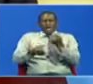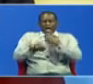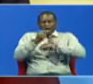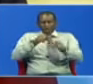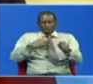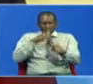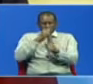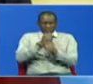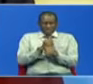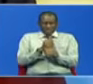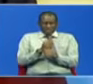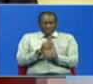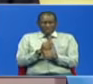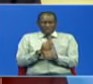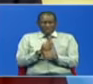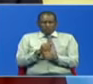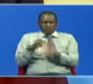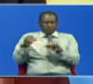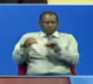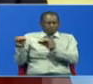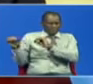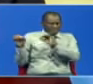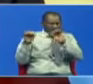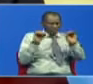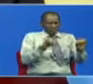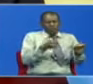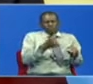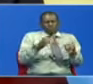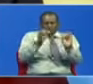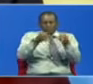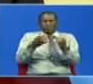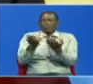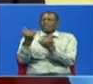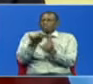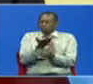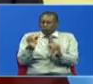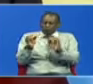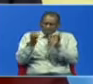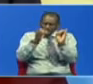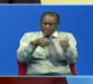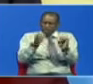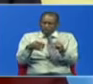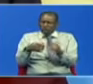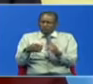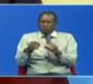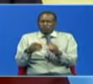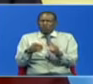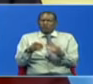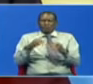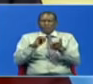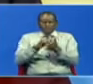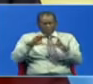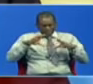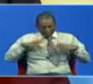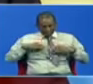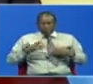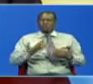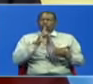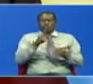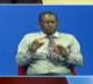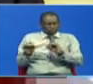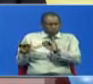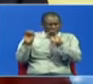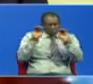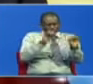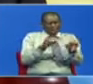taken to move those individuals, and we expect that those individuals will heed those instructions and move